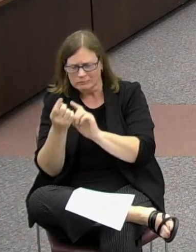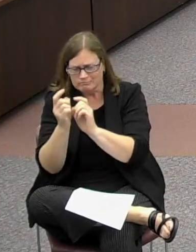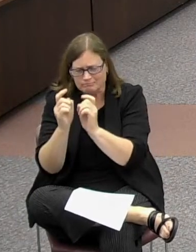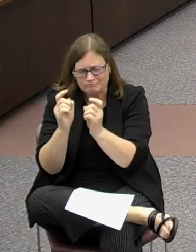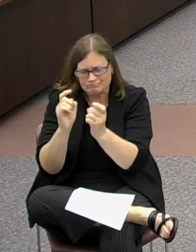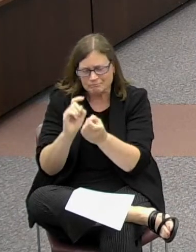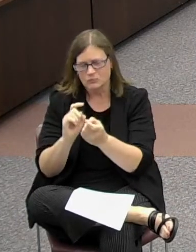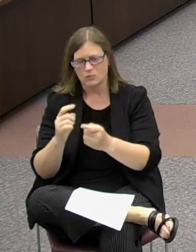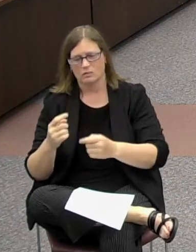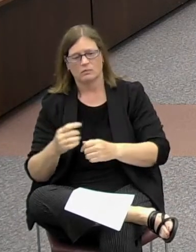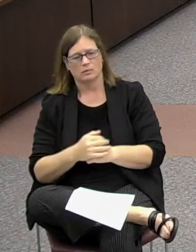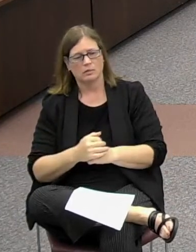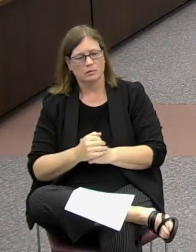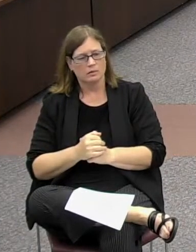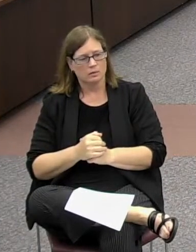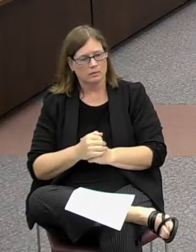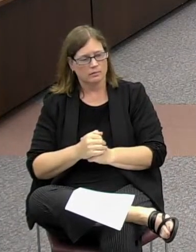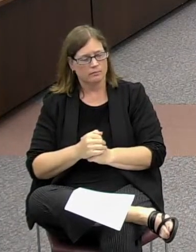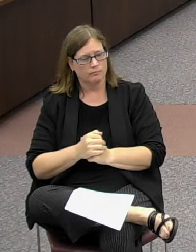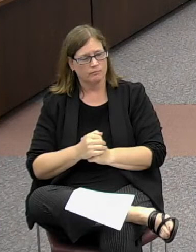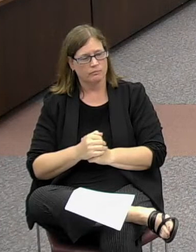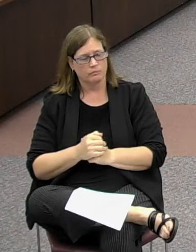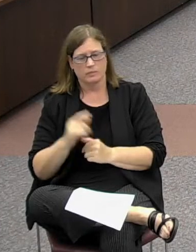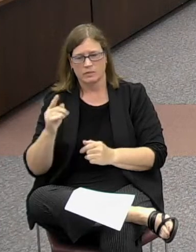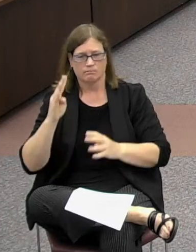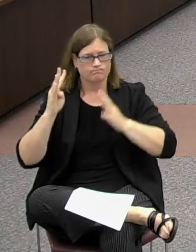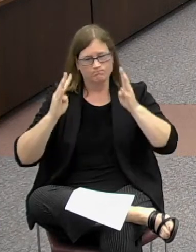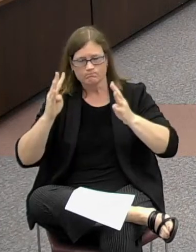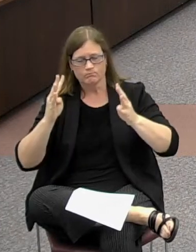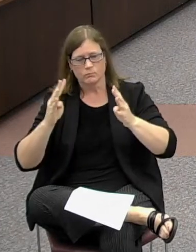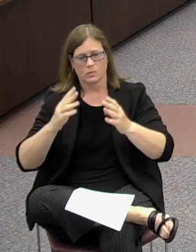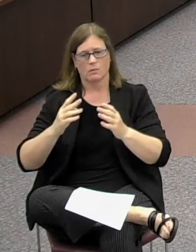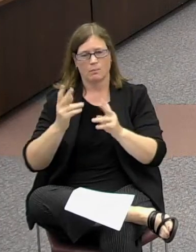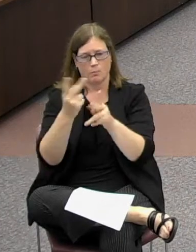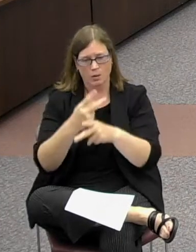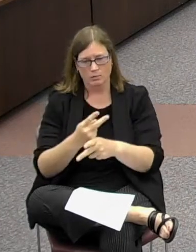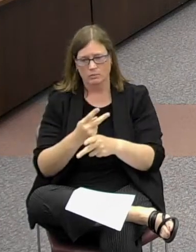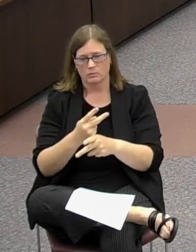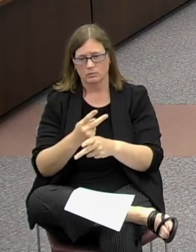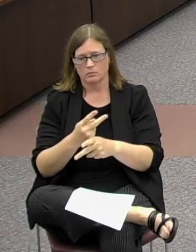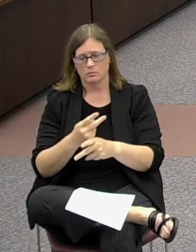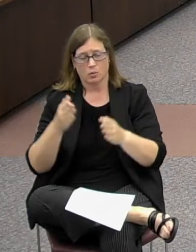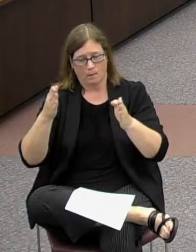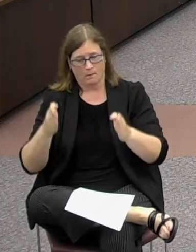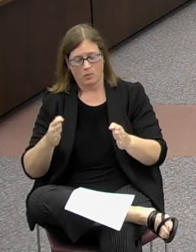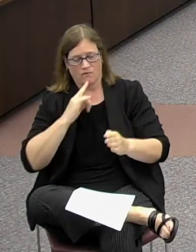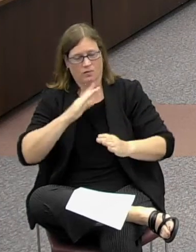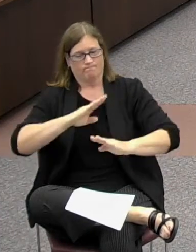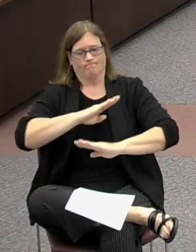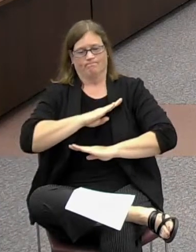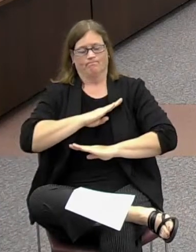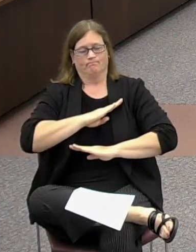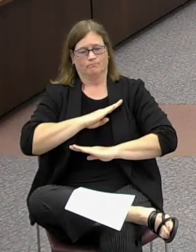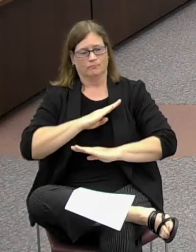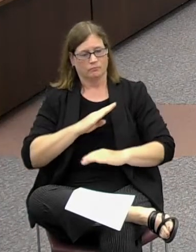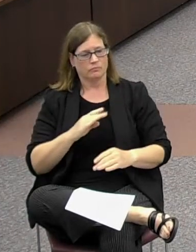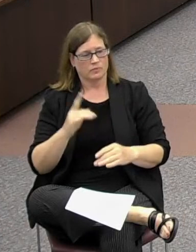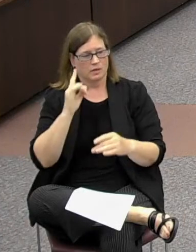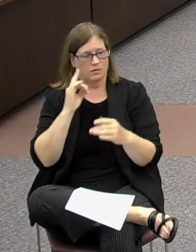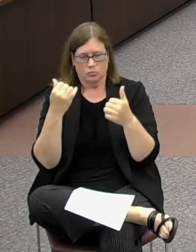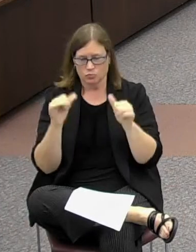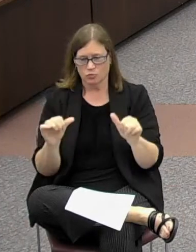the report said, and came out with a product that the gentleman in question was very happy with. I'm sure they will try to